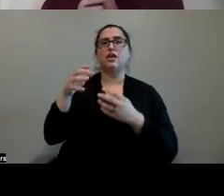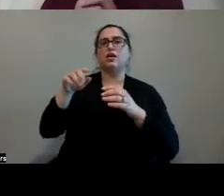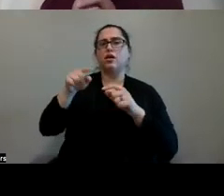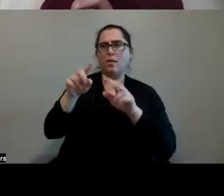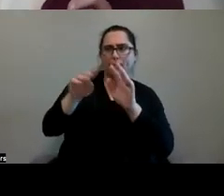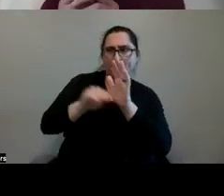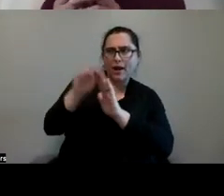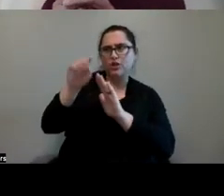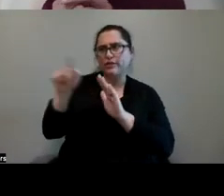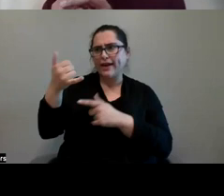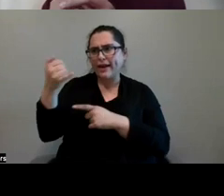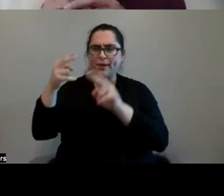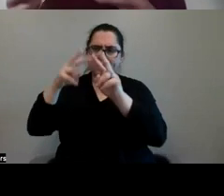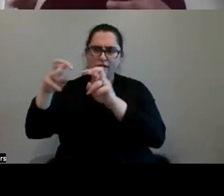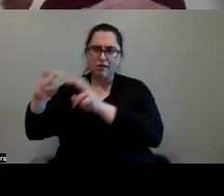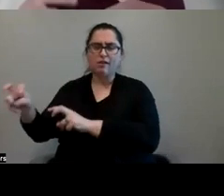antibodies